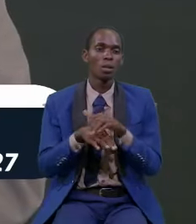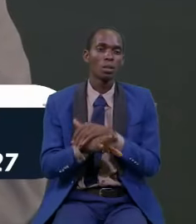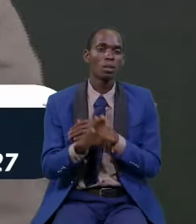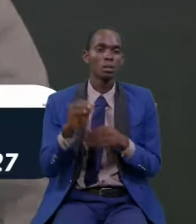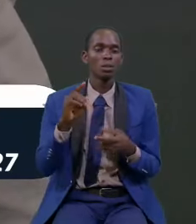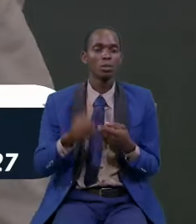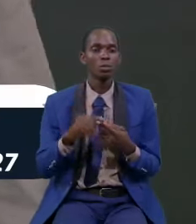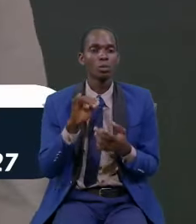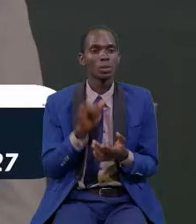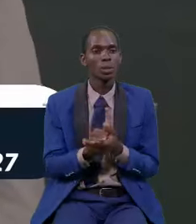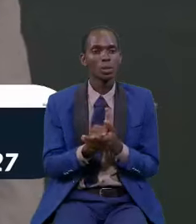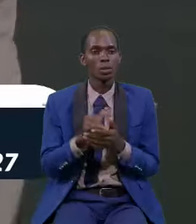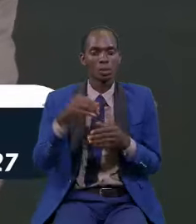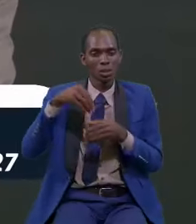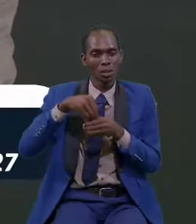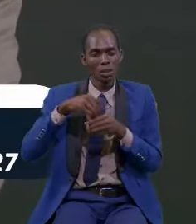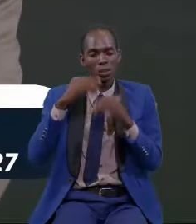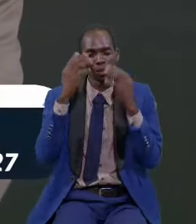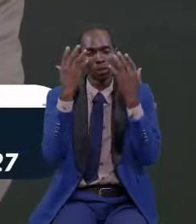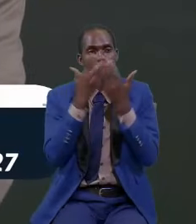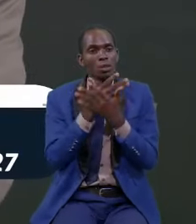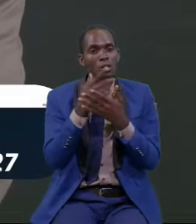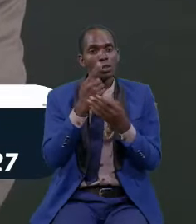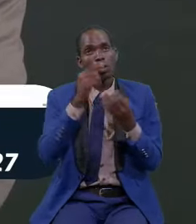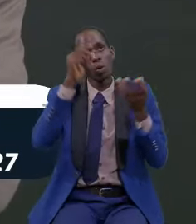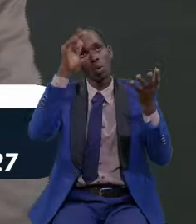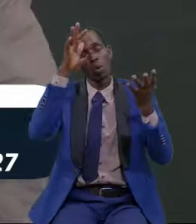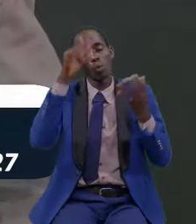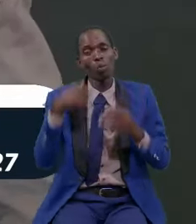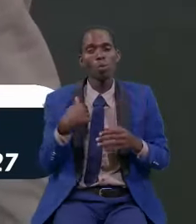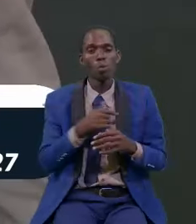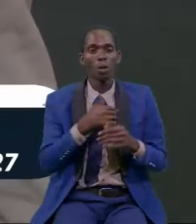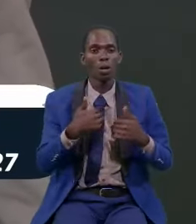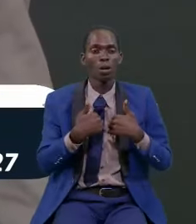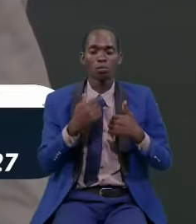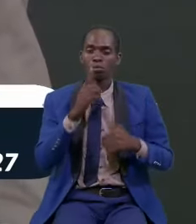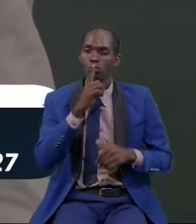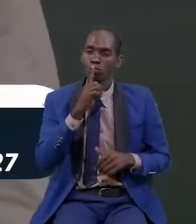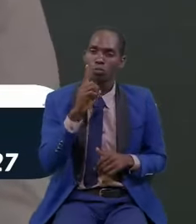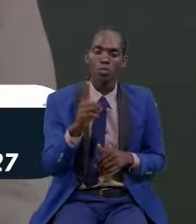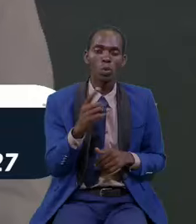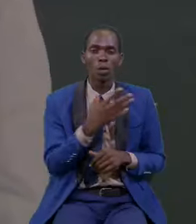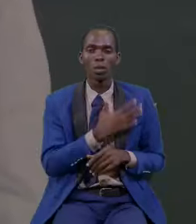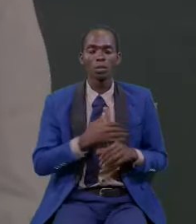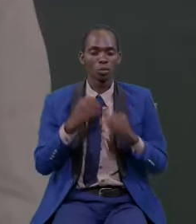veil. The hope we have, sure and steadfast. Hope in him.